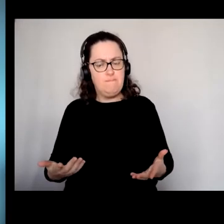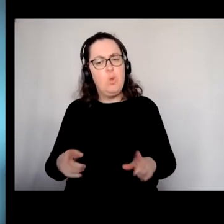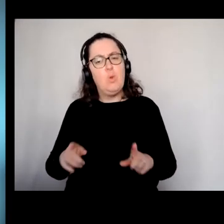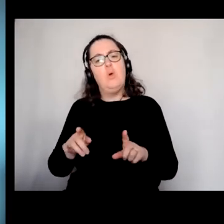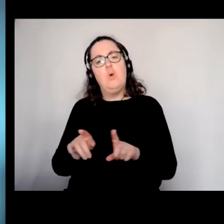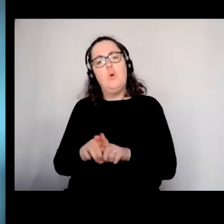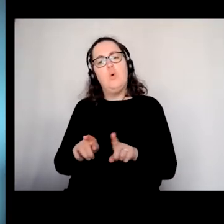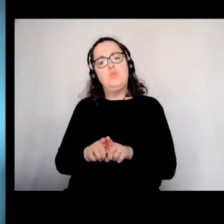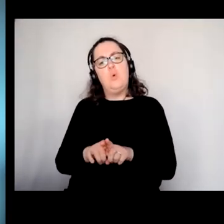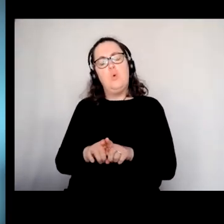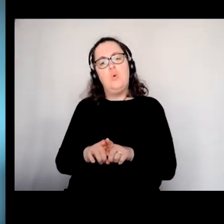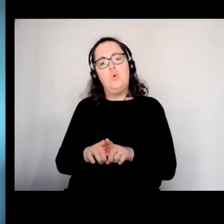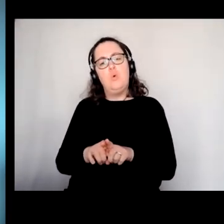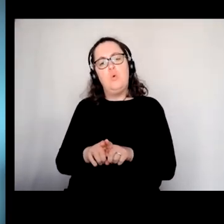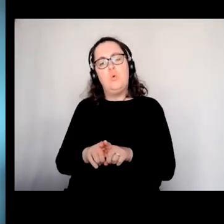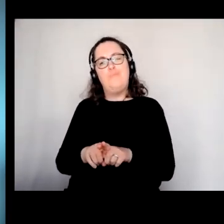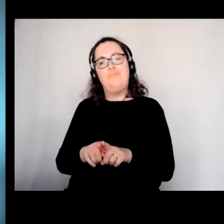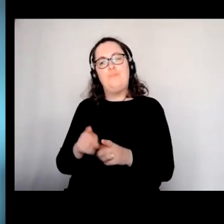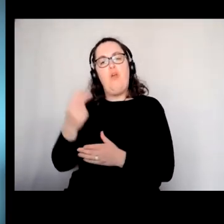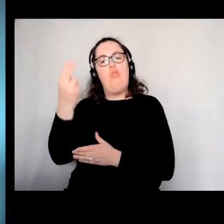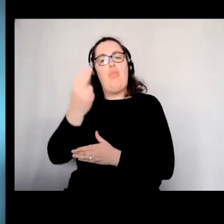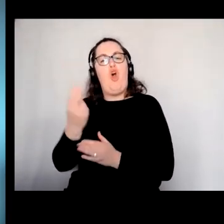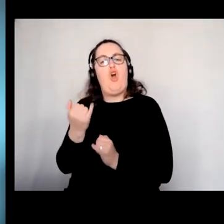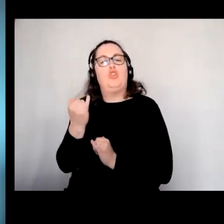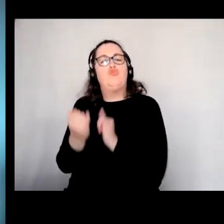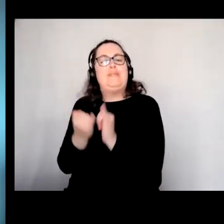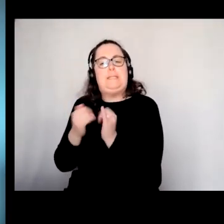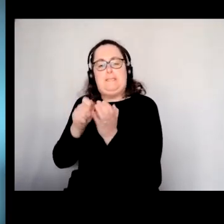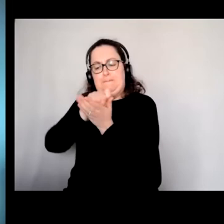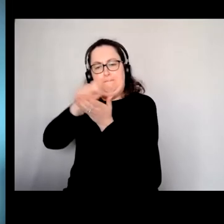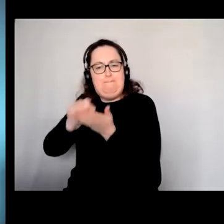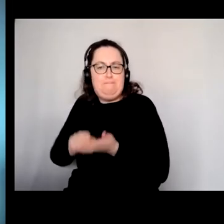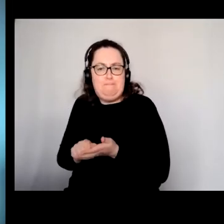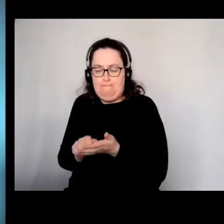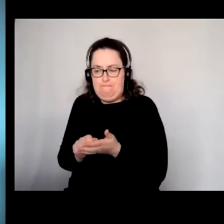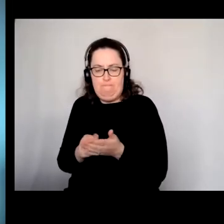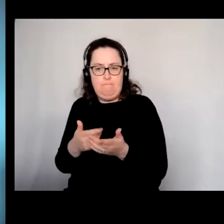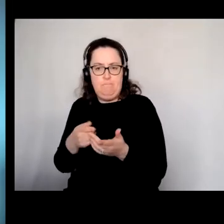I'm reminded as well, there's where the critics writing about